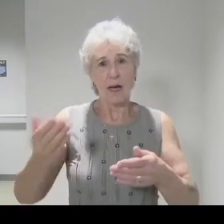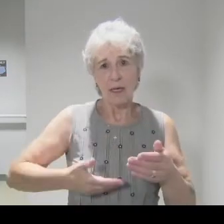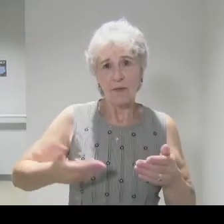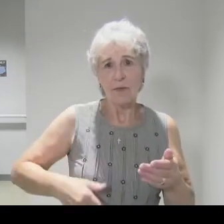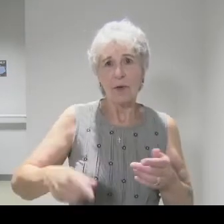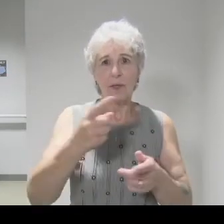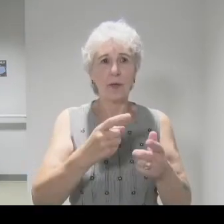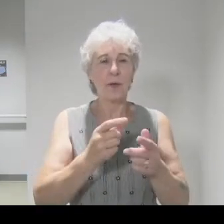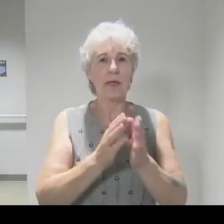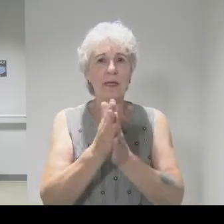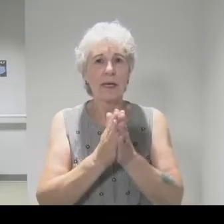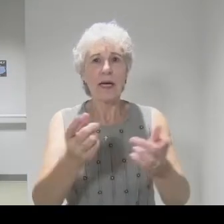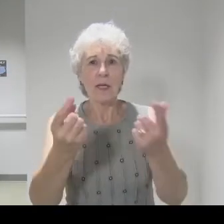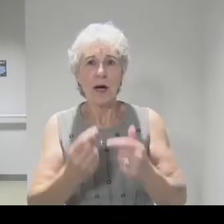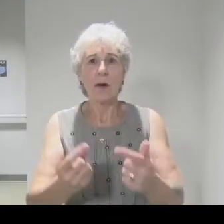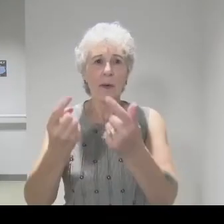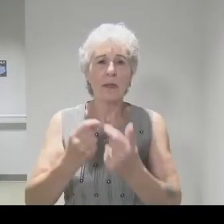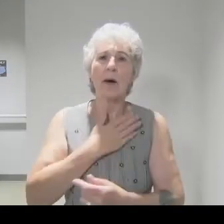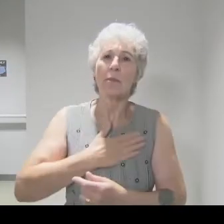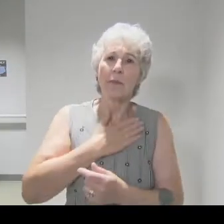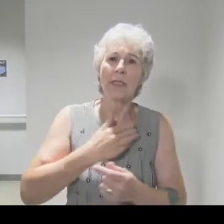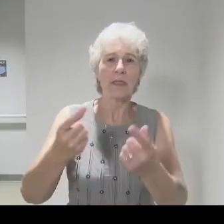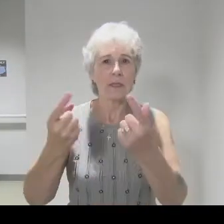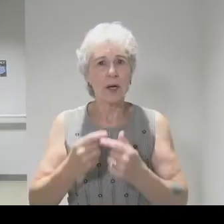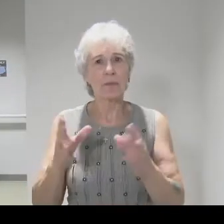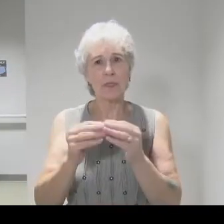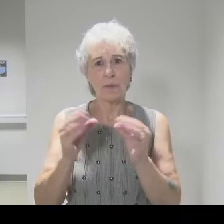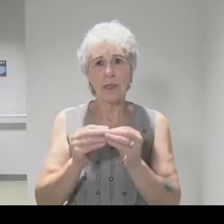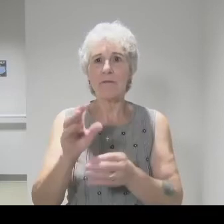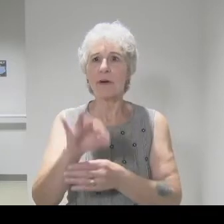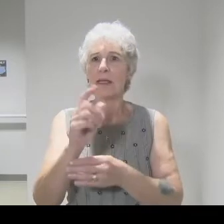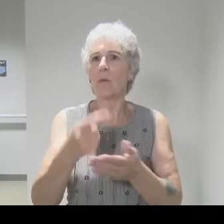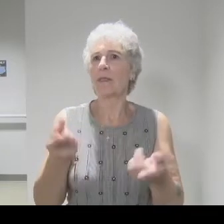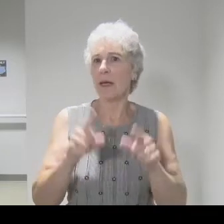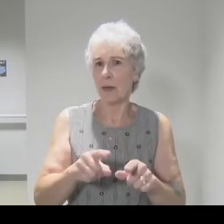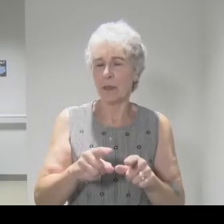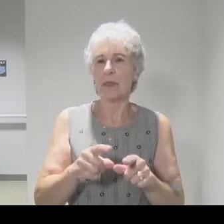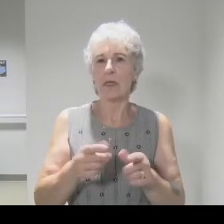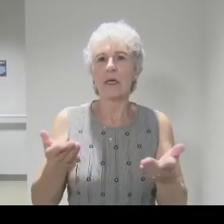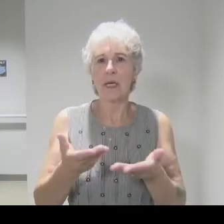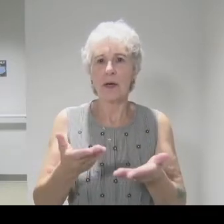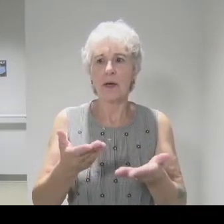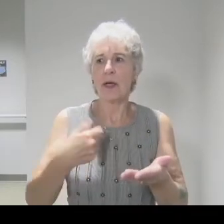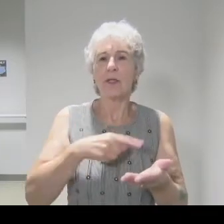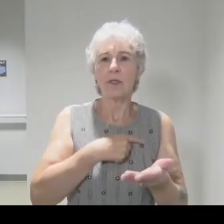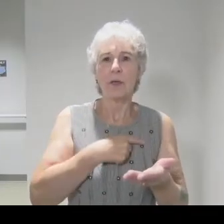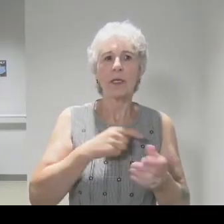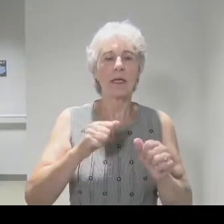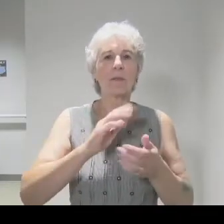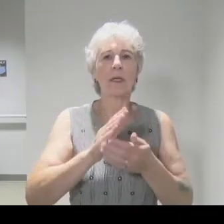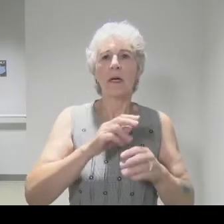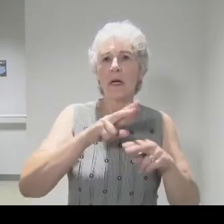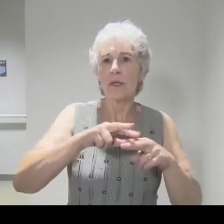implore you, if you can make this meeting at all, find out what is going on so that we can be the salt and the earth that God